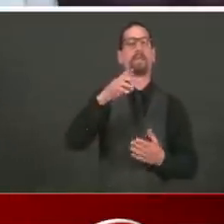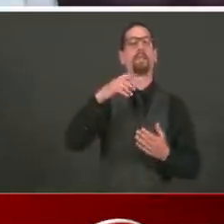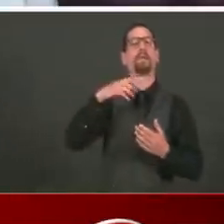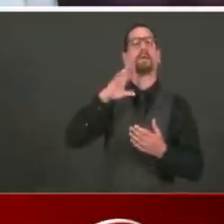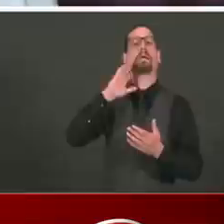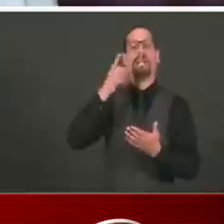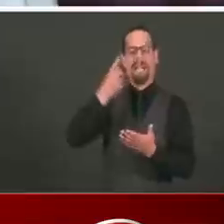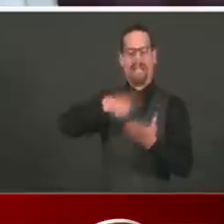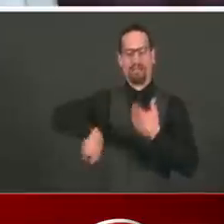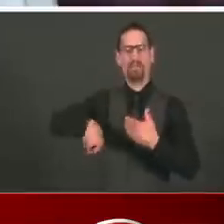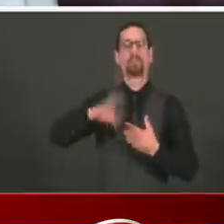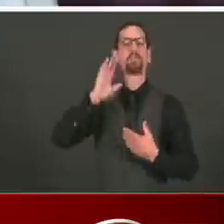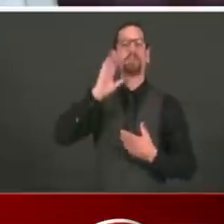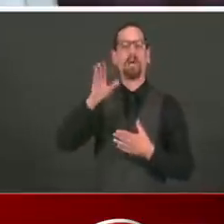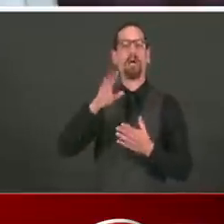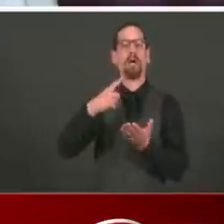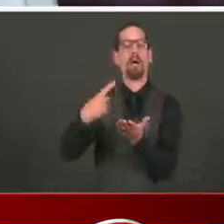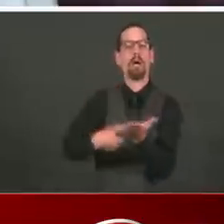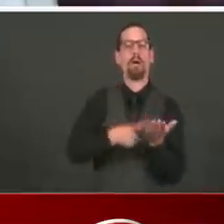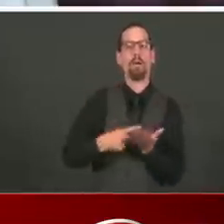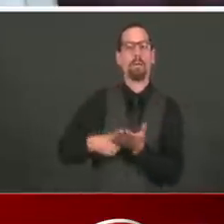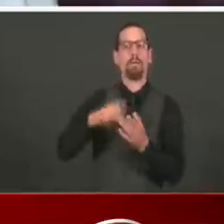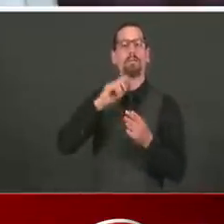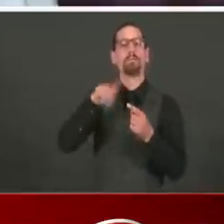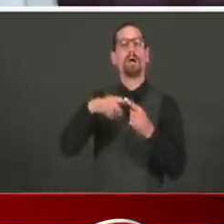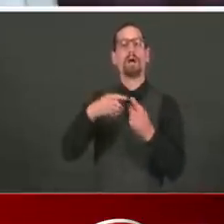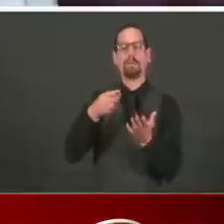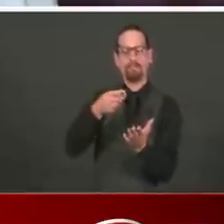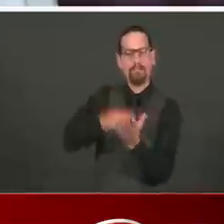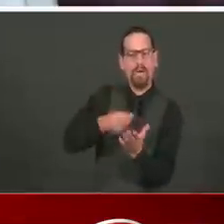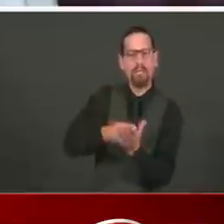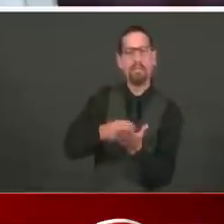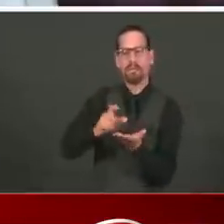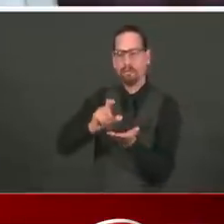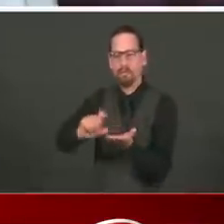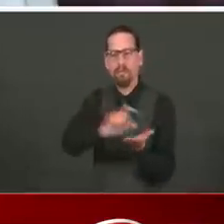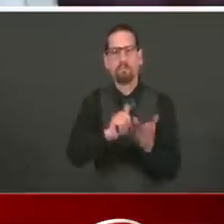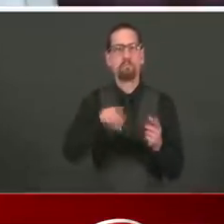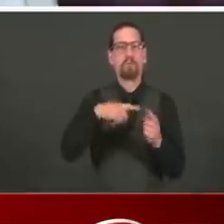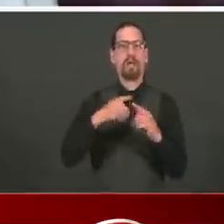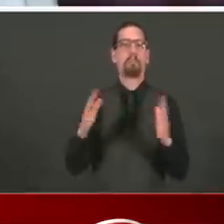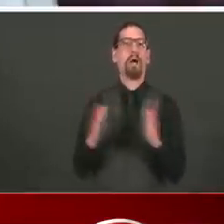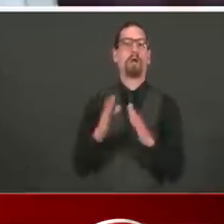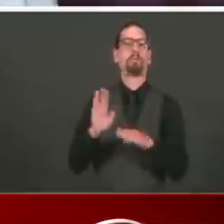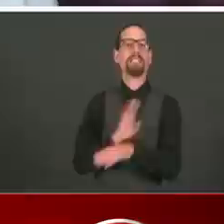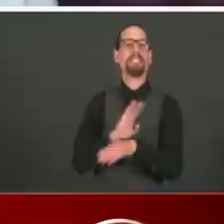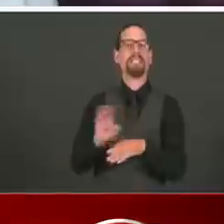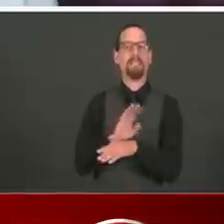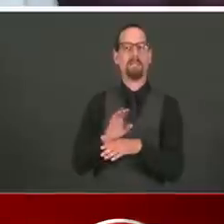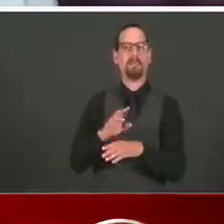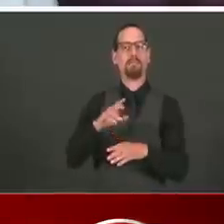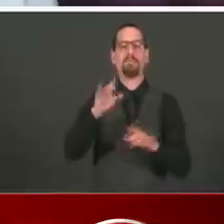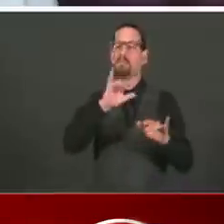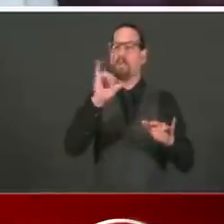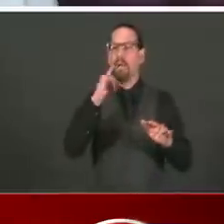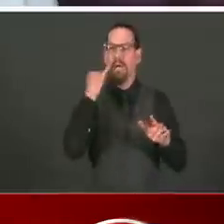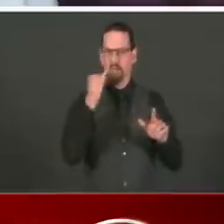That's a plan, I plan to address that next Wednesday. That'll be in a similar vein, which is to say